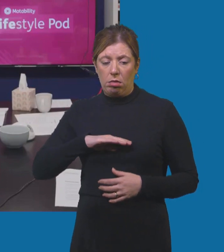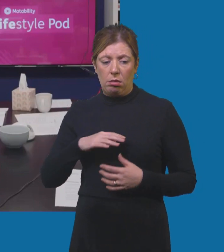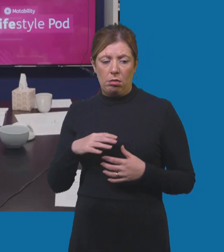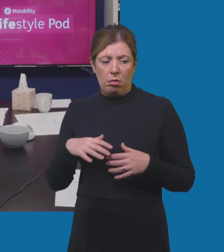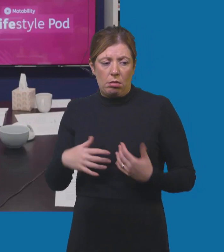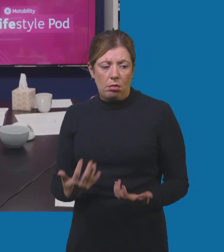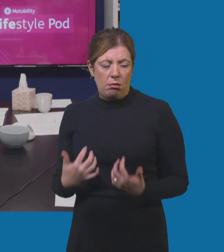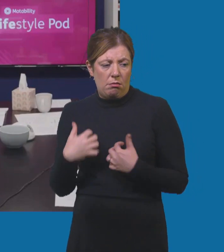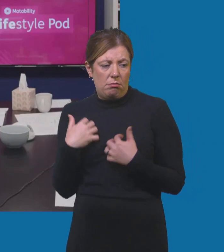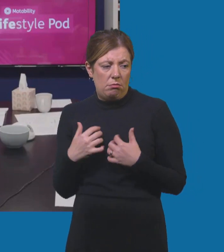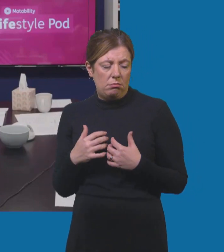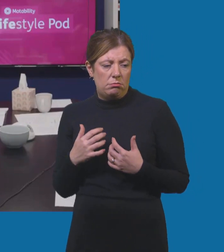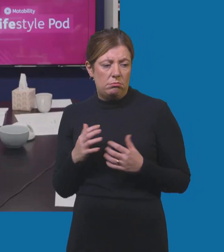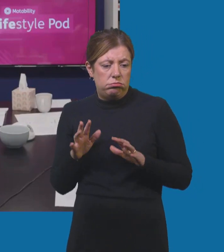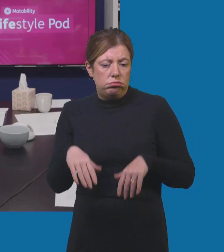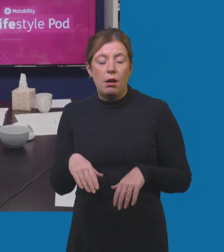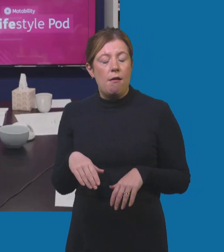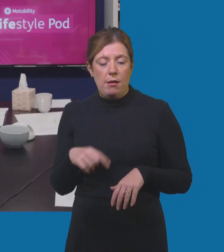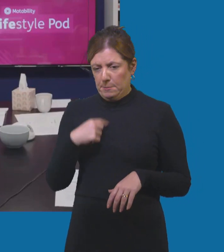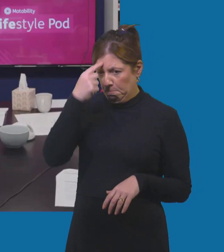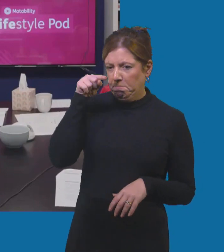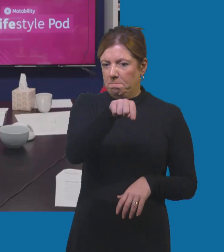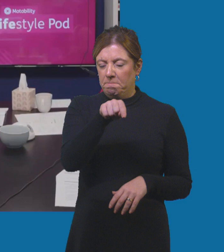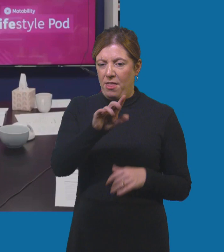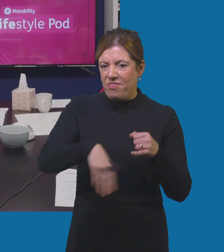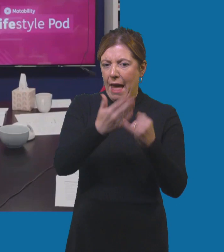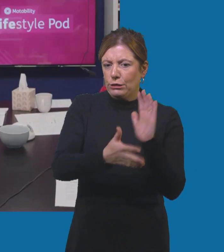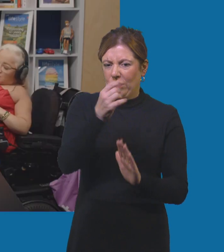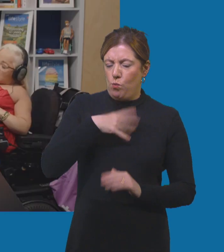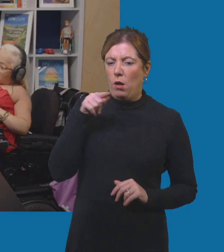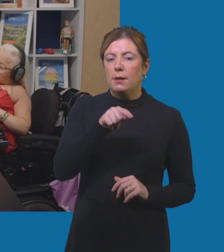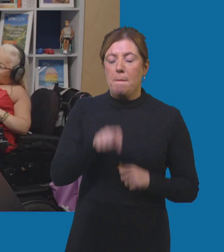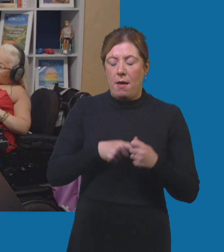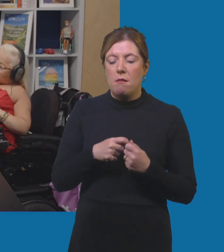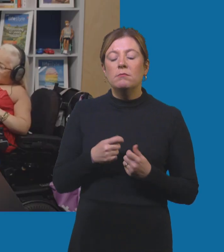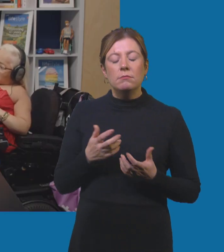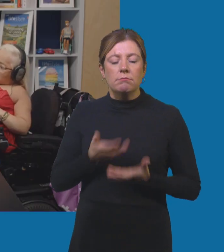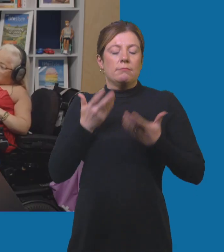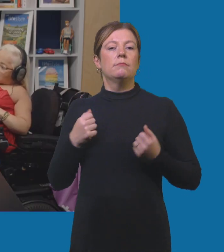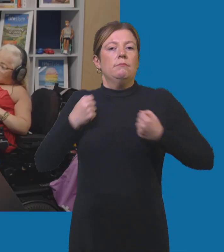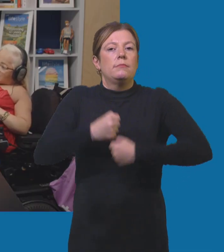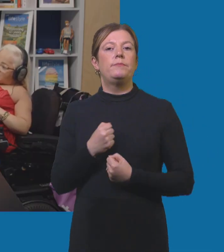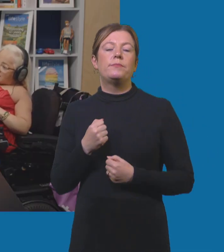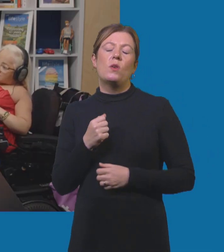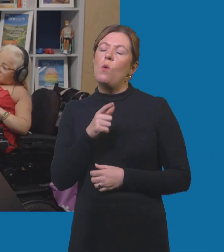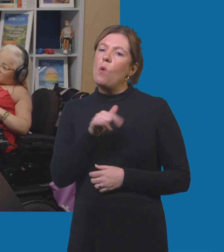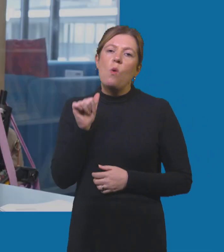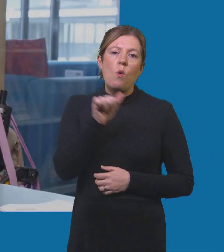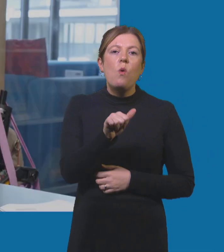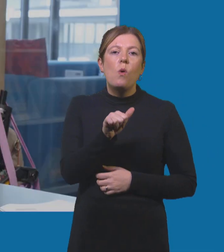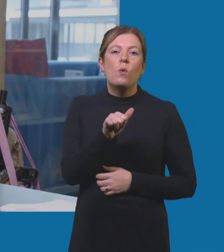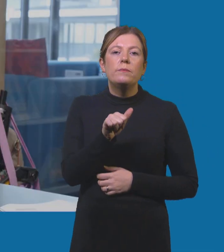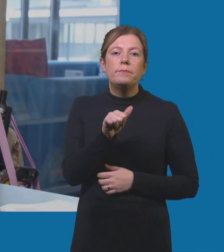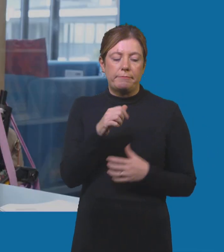found brings me out of it. As well as having phenomenal people around you. Well, I think you've just hit the nail on the head. I think having that